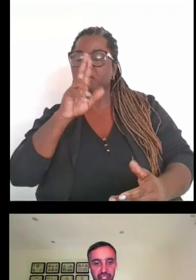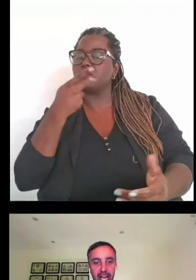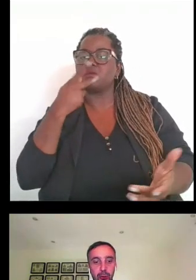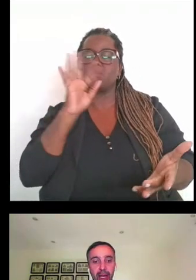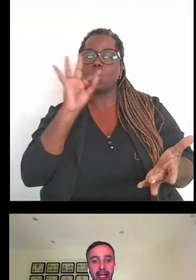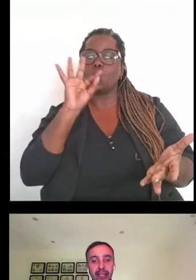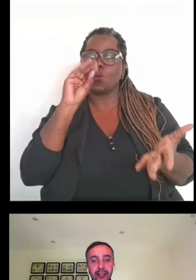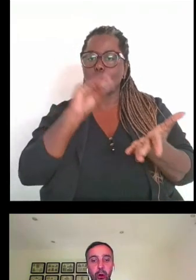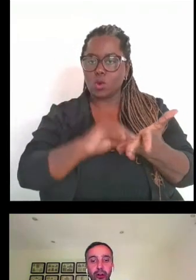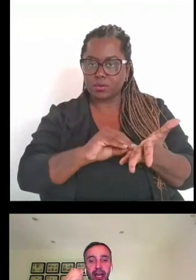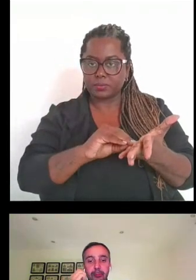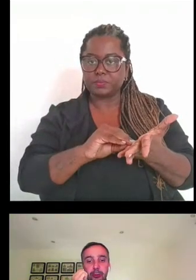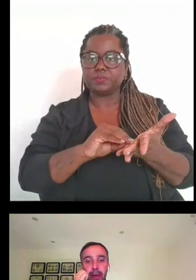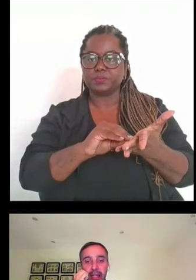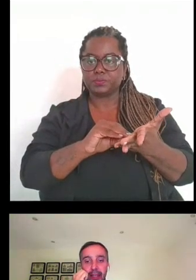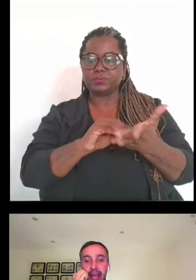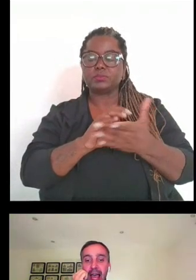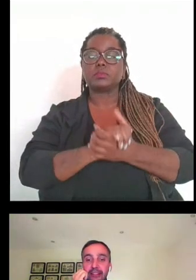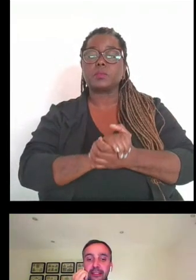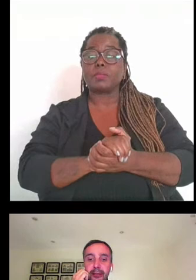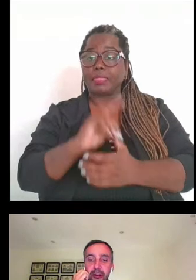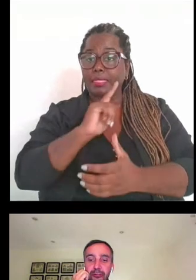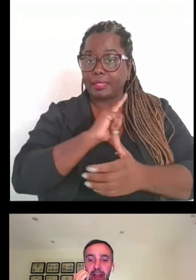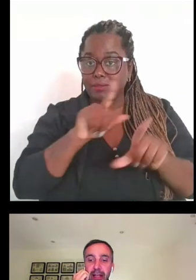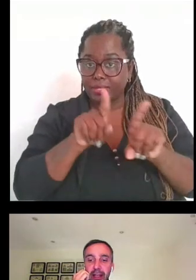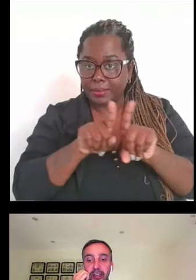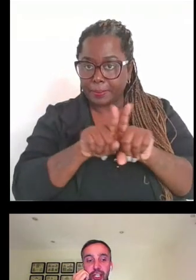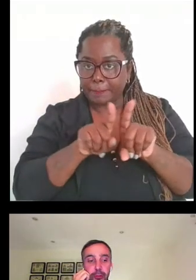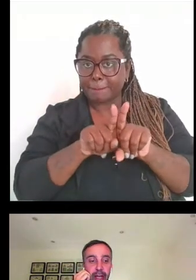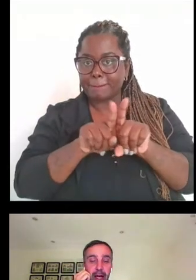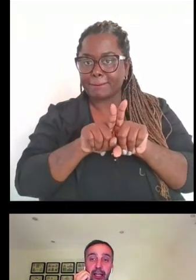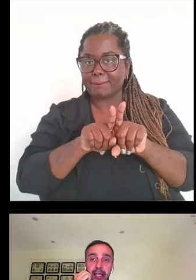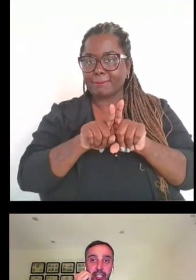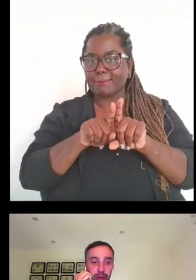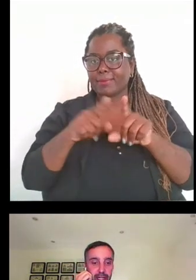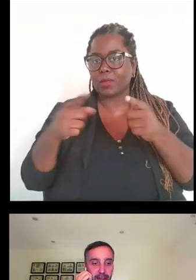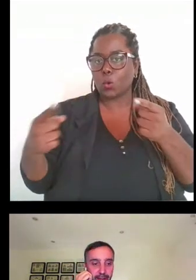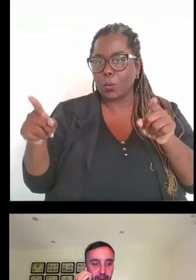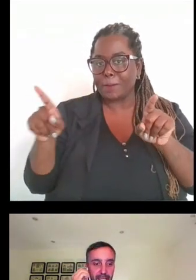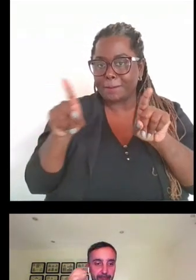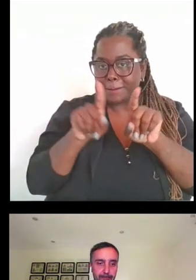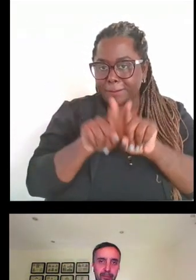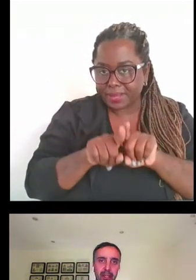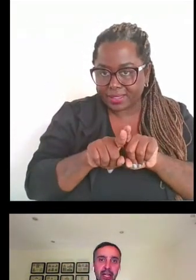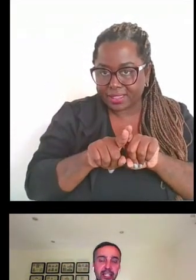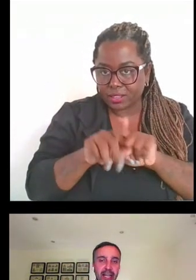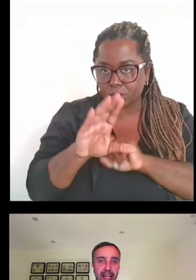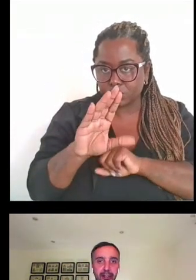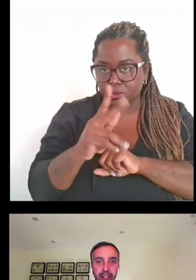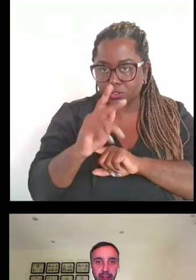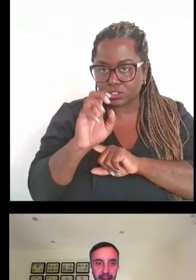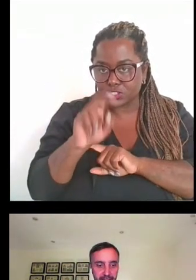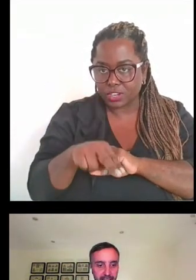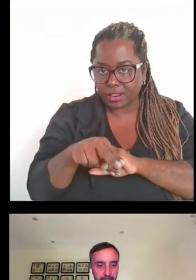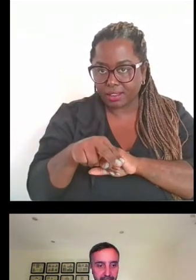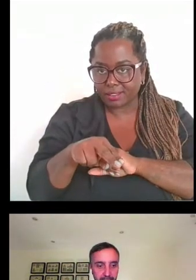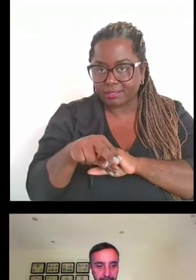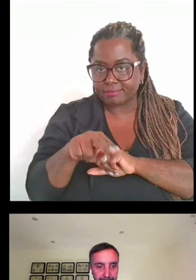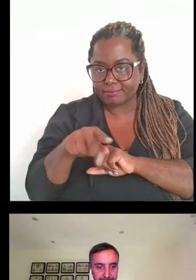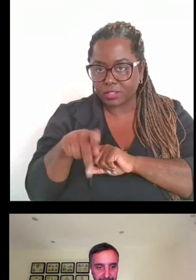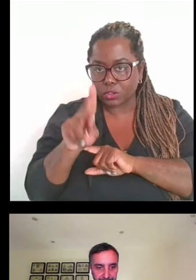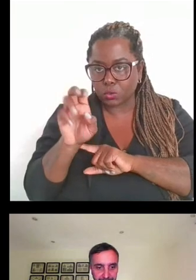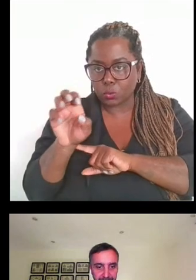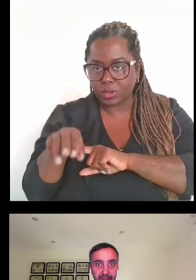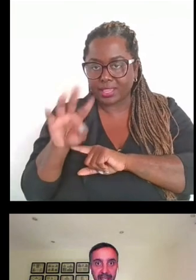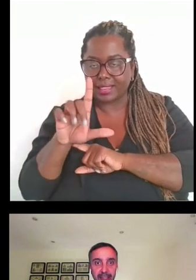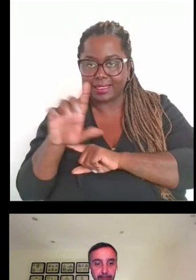10 Quinn Lee's long-time companion has a similar fate in German architectural history the leather you can see him